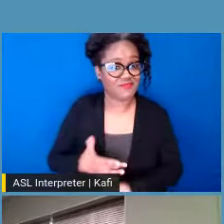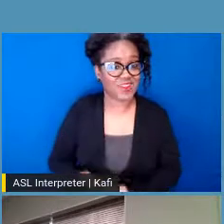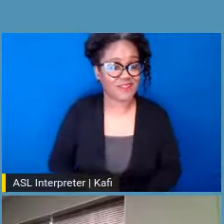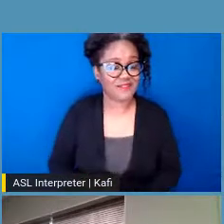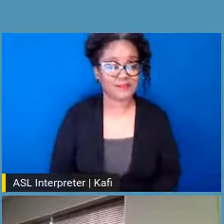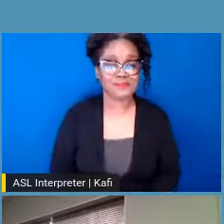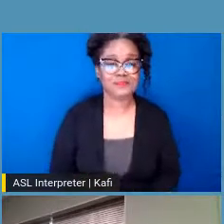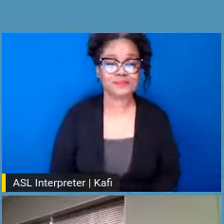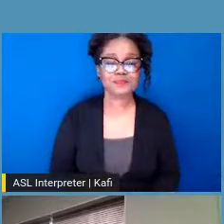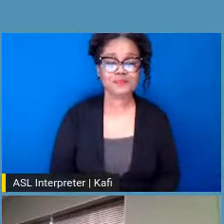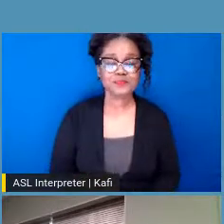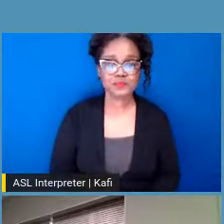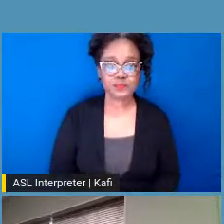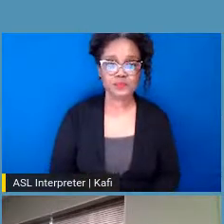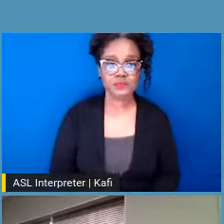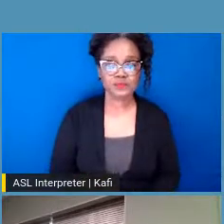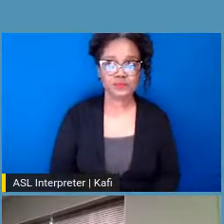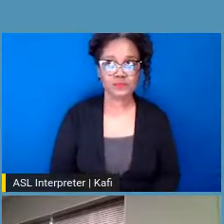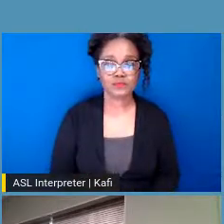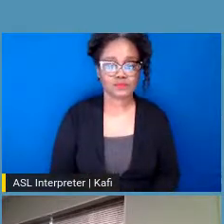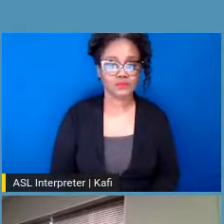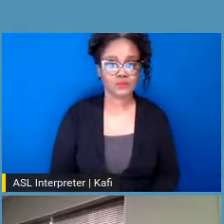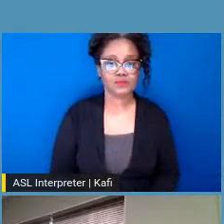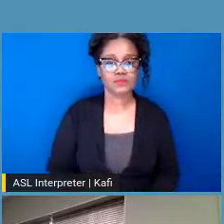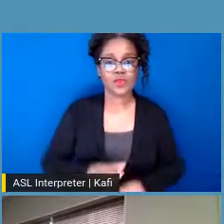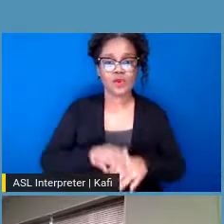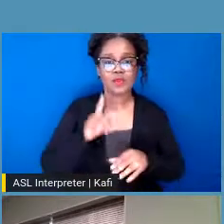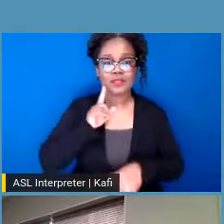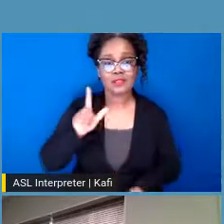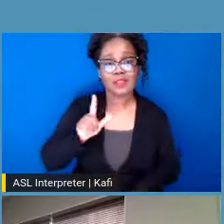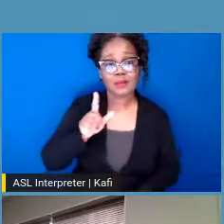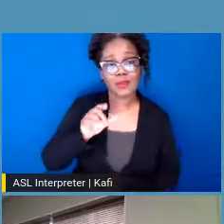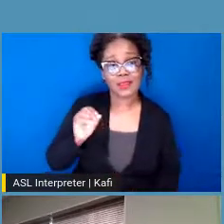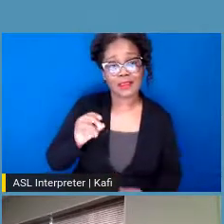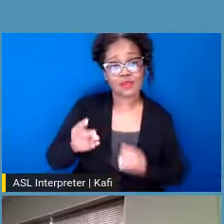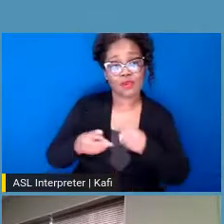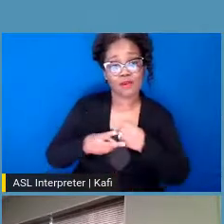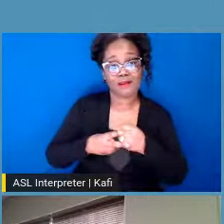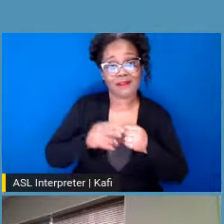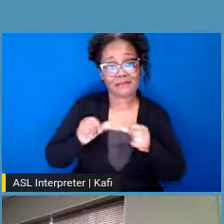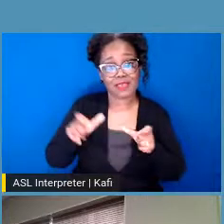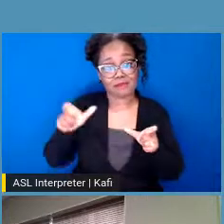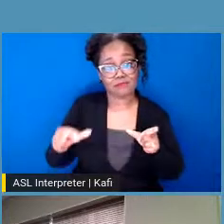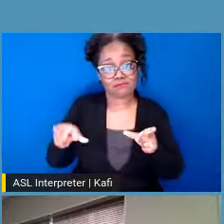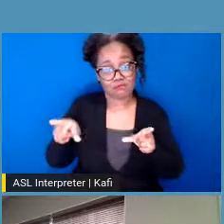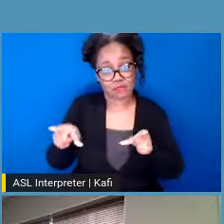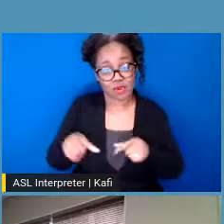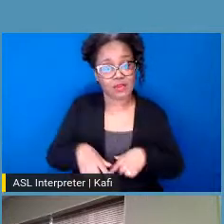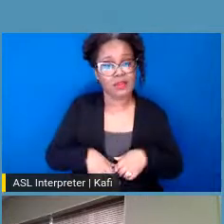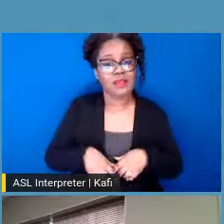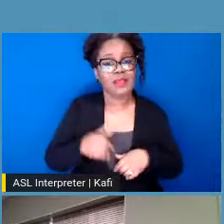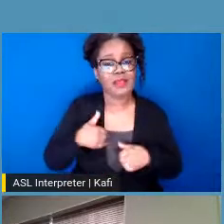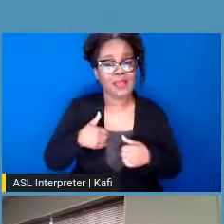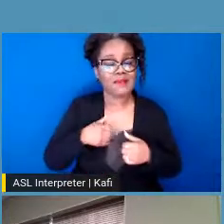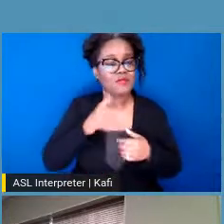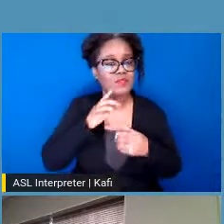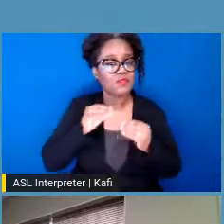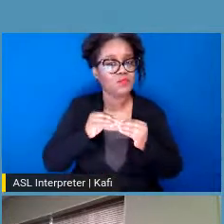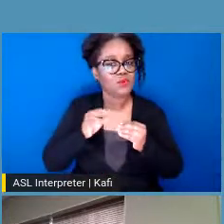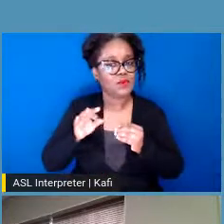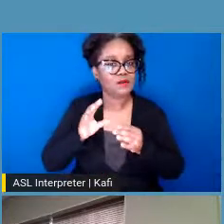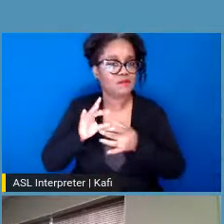And on the library and archive side, the Anchorage Museum is part of a consortium of libraries.